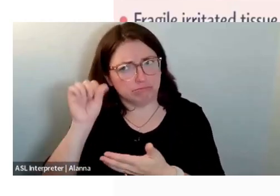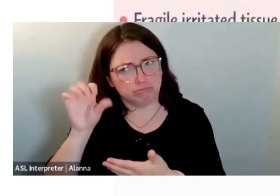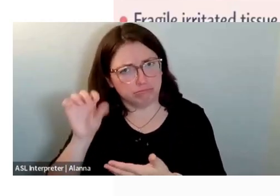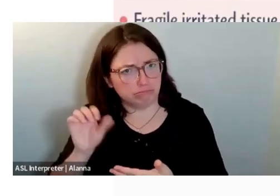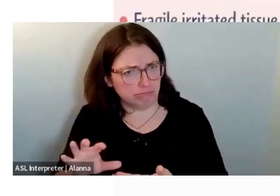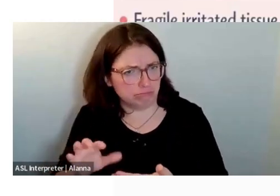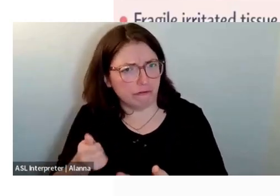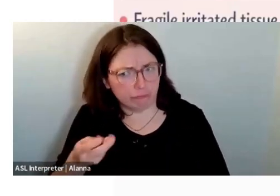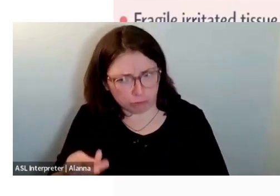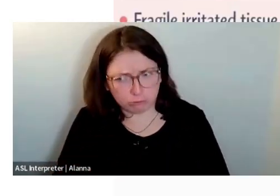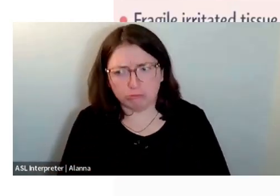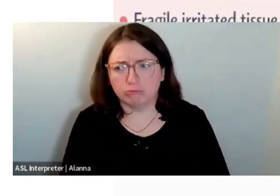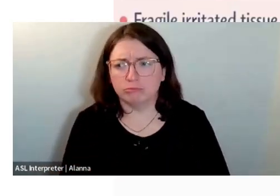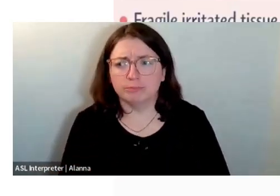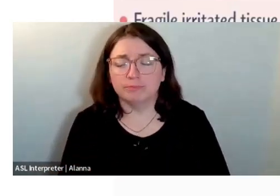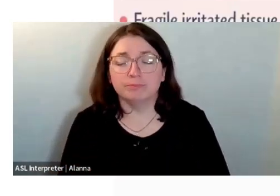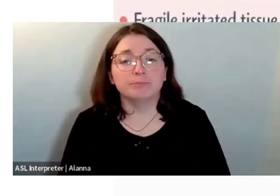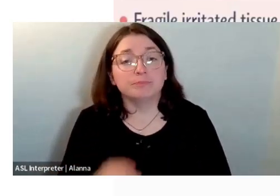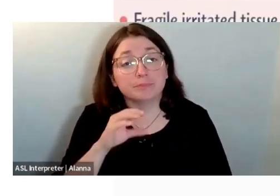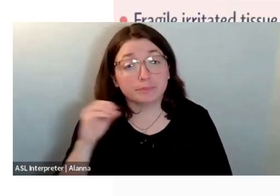I also want to